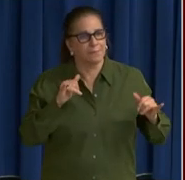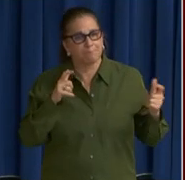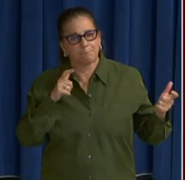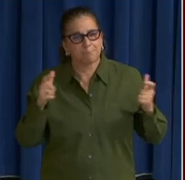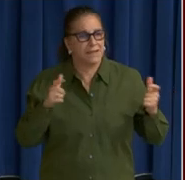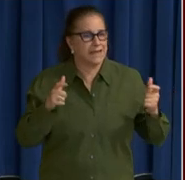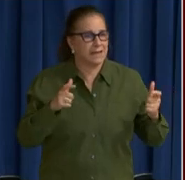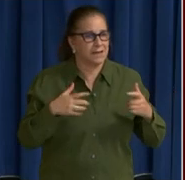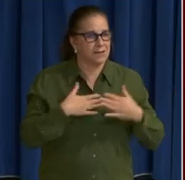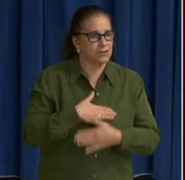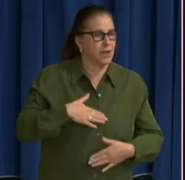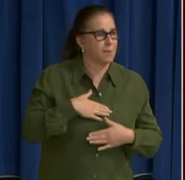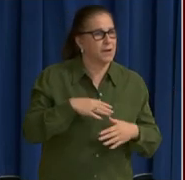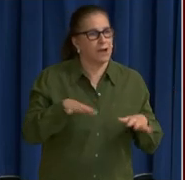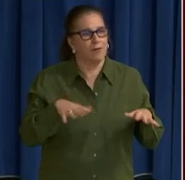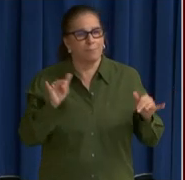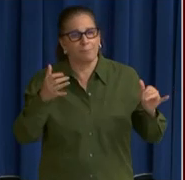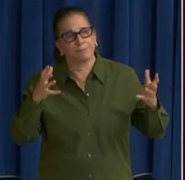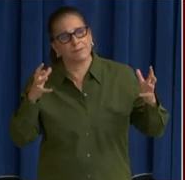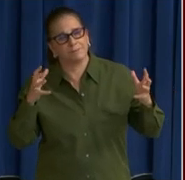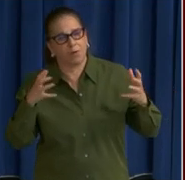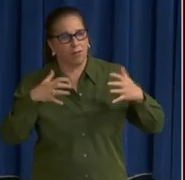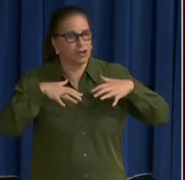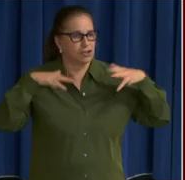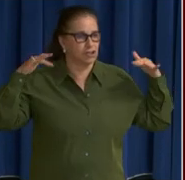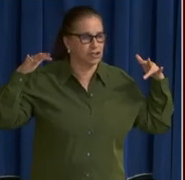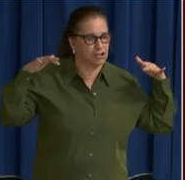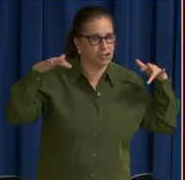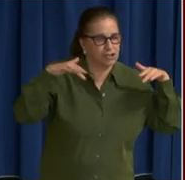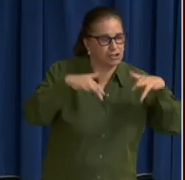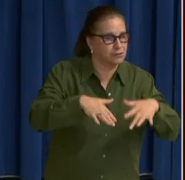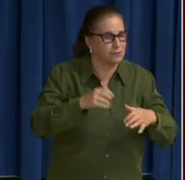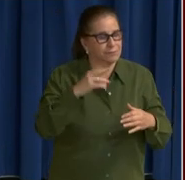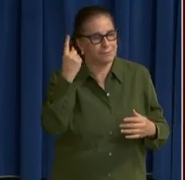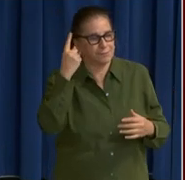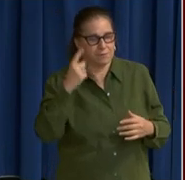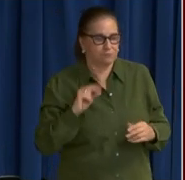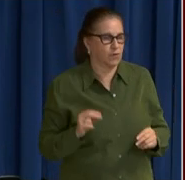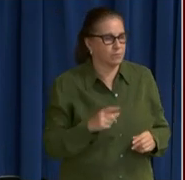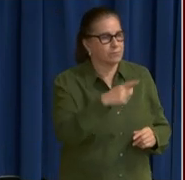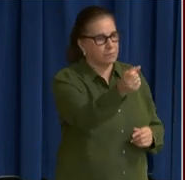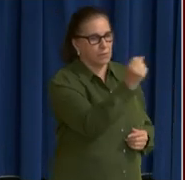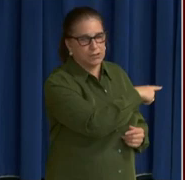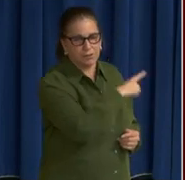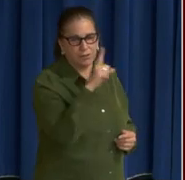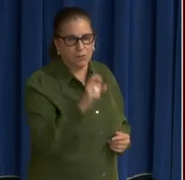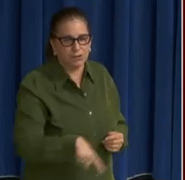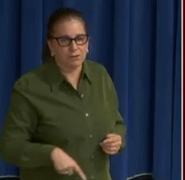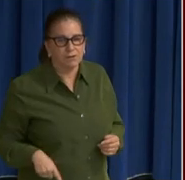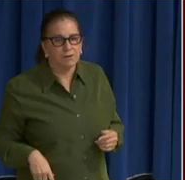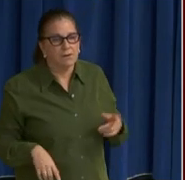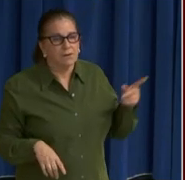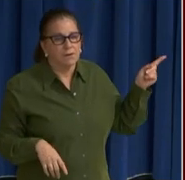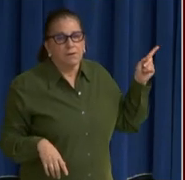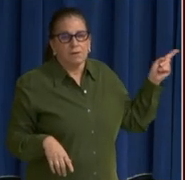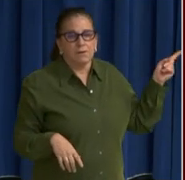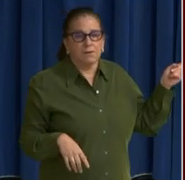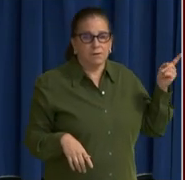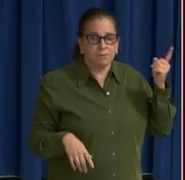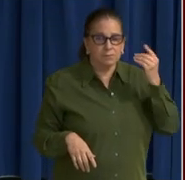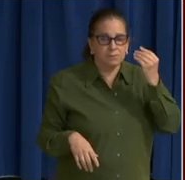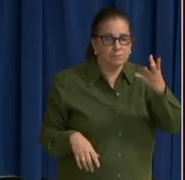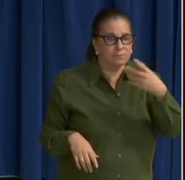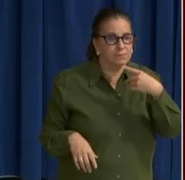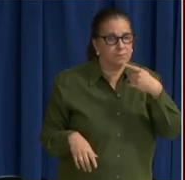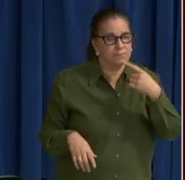And if I could get one more in, could you tell us your reaction, one, to the DC Faces report